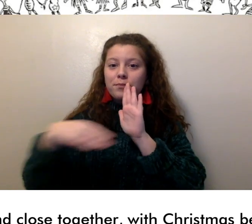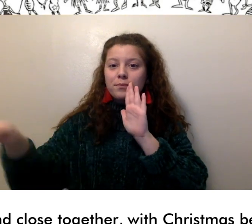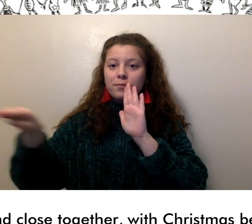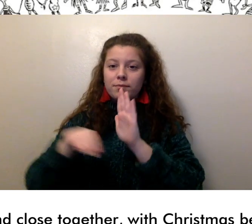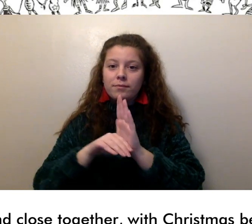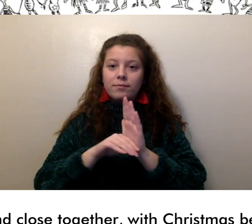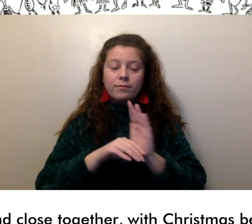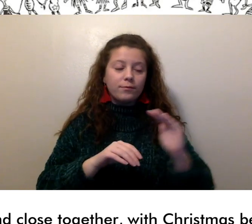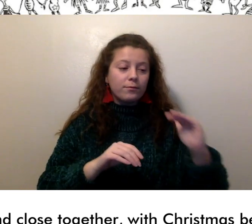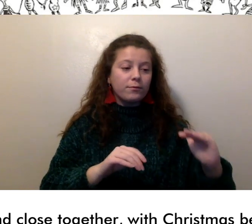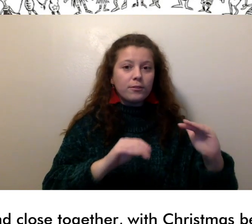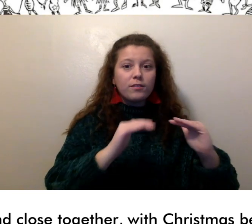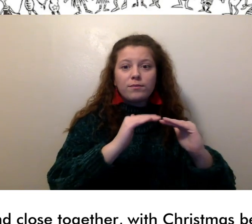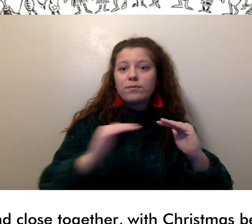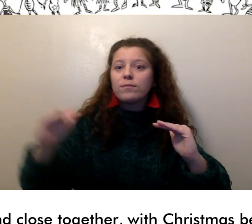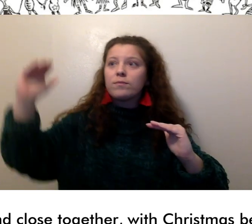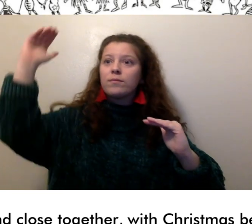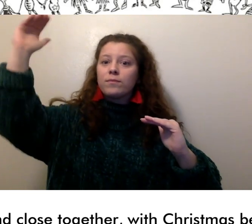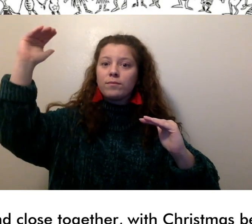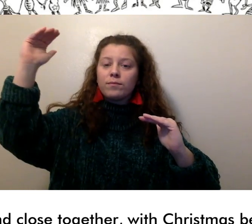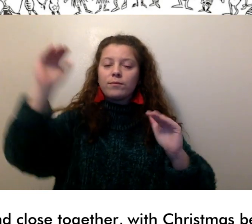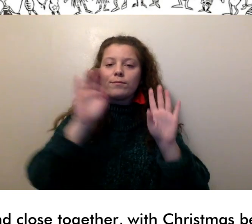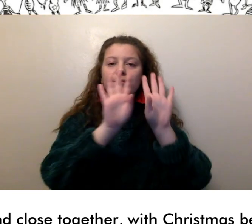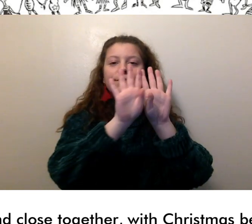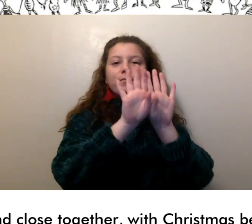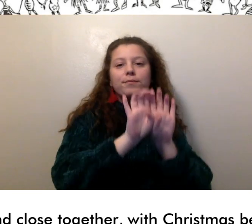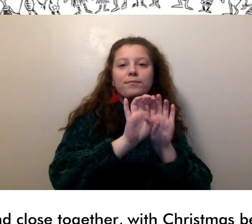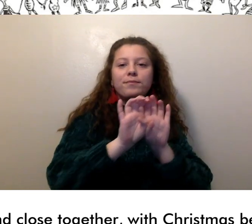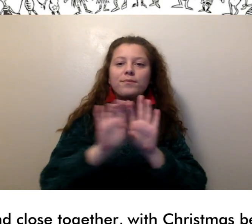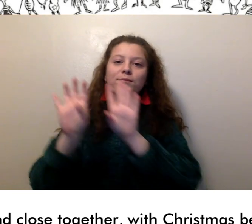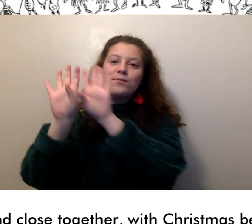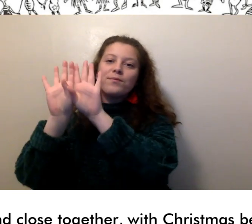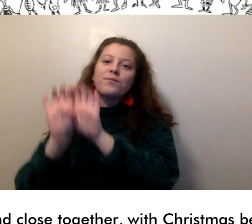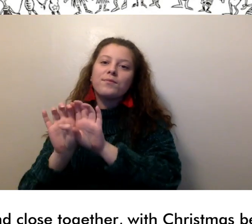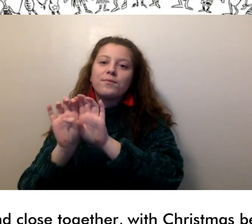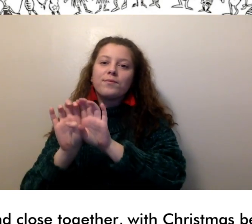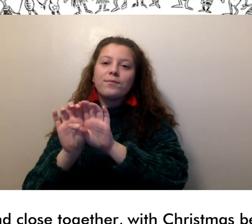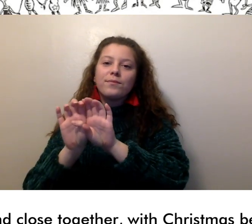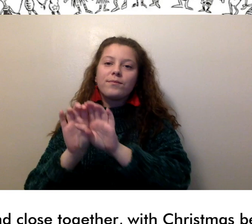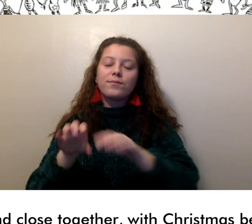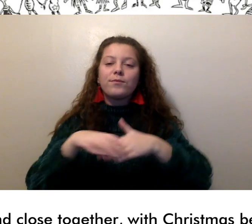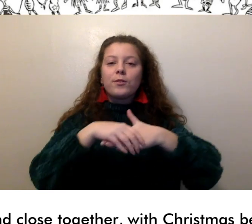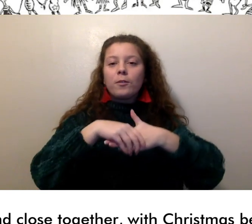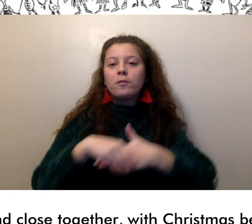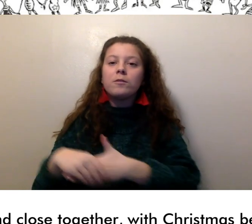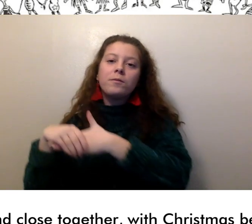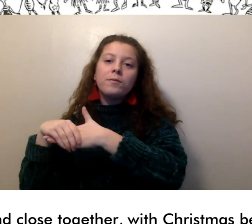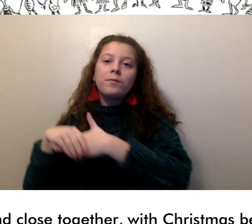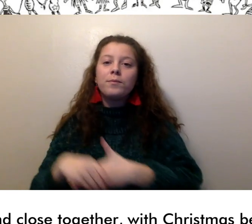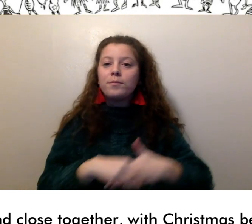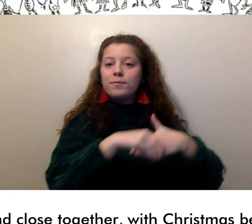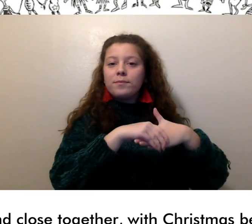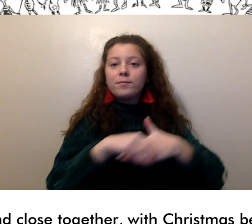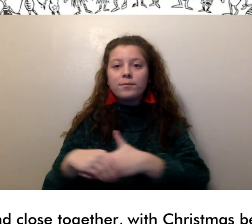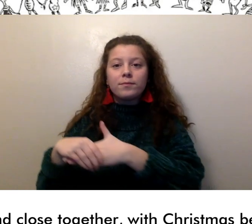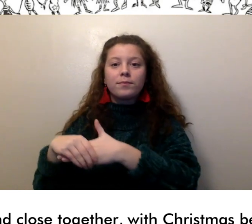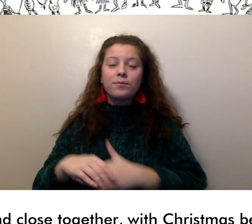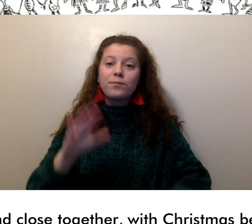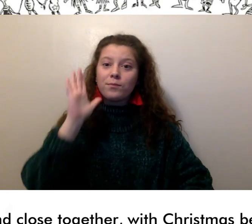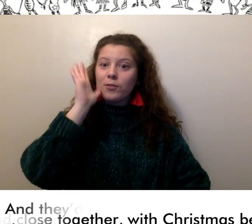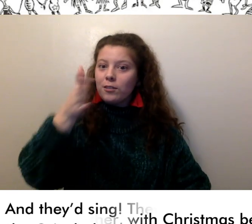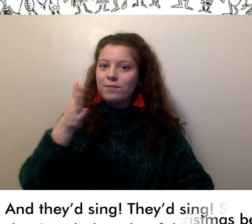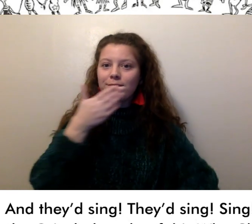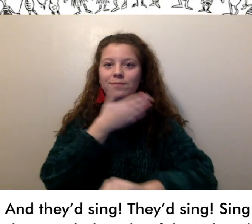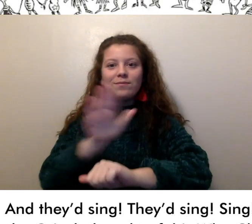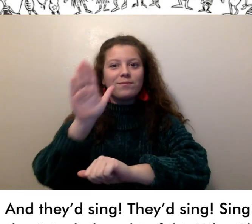close together with Christmas bells ringing. They'd stand hand in hand, and the Whos would start singing.